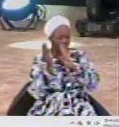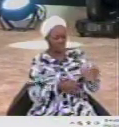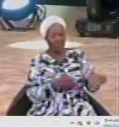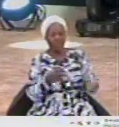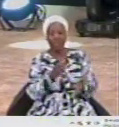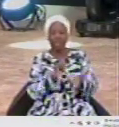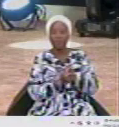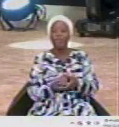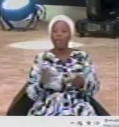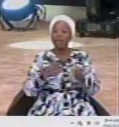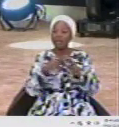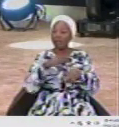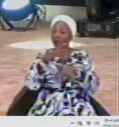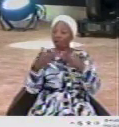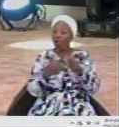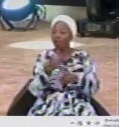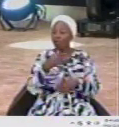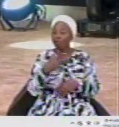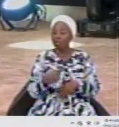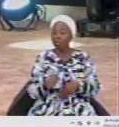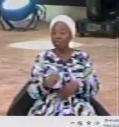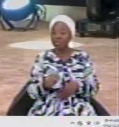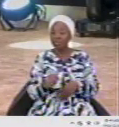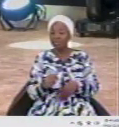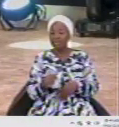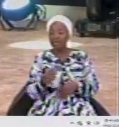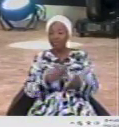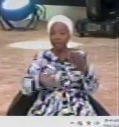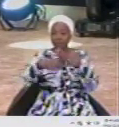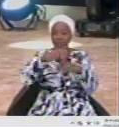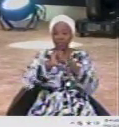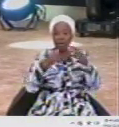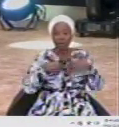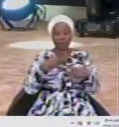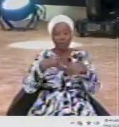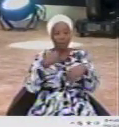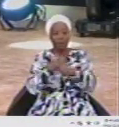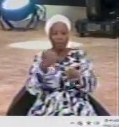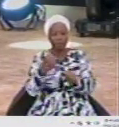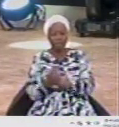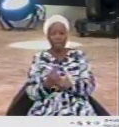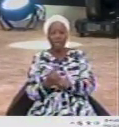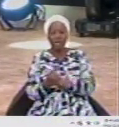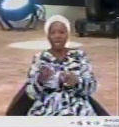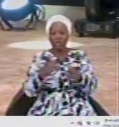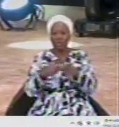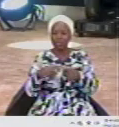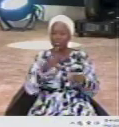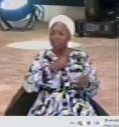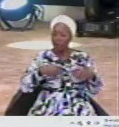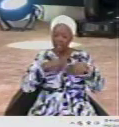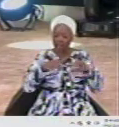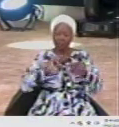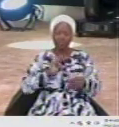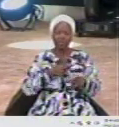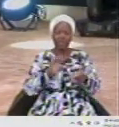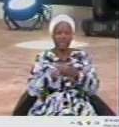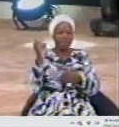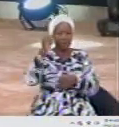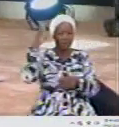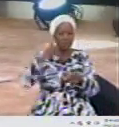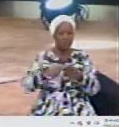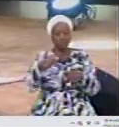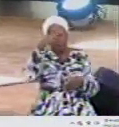and all the restitution you need to make, the Lord gives us the grace when we're saved. He gives us